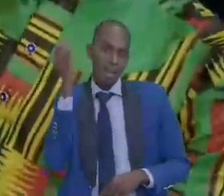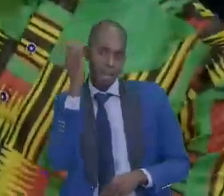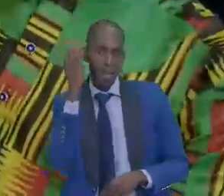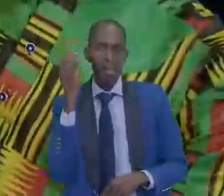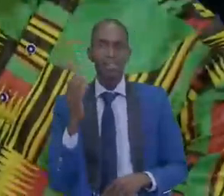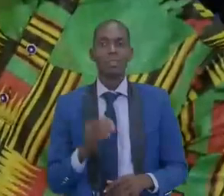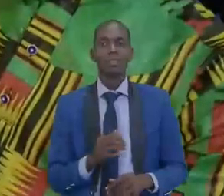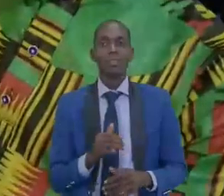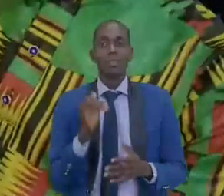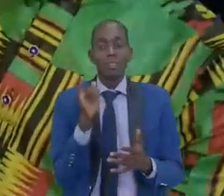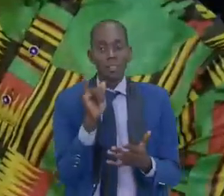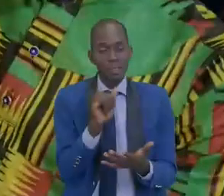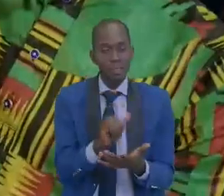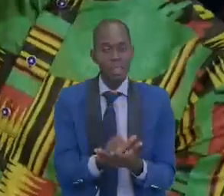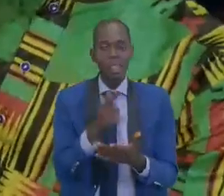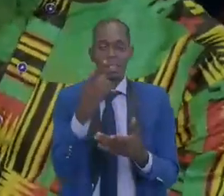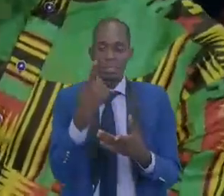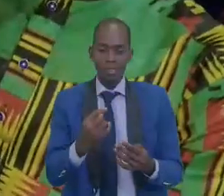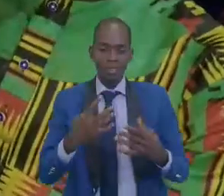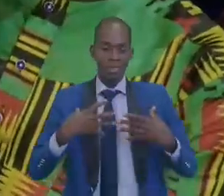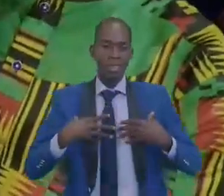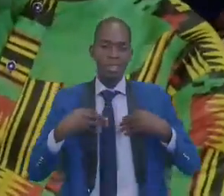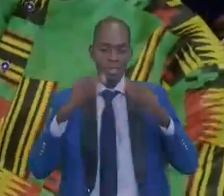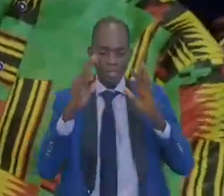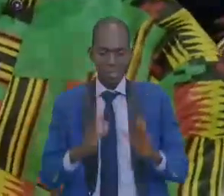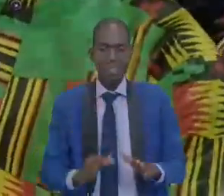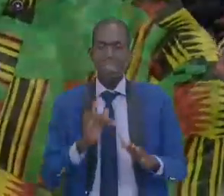heard that the healer is here present.